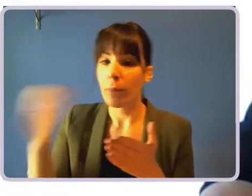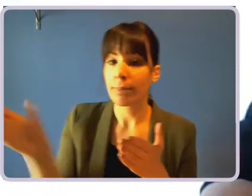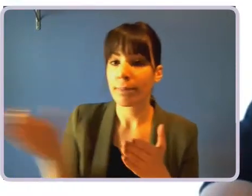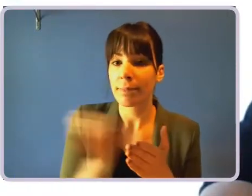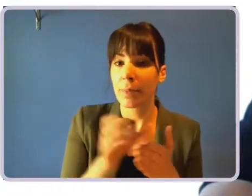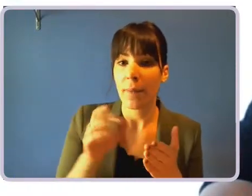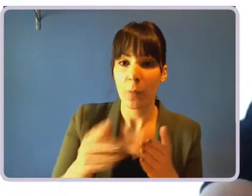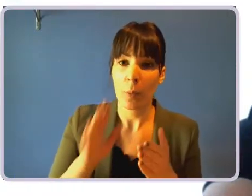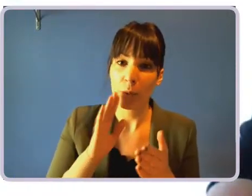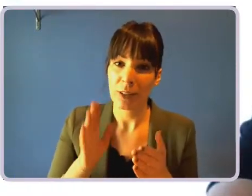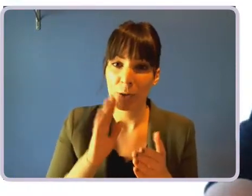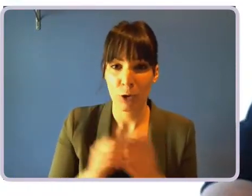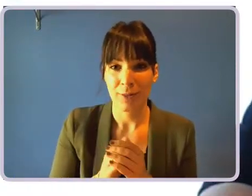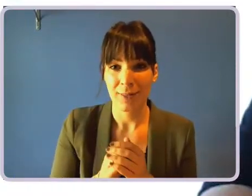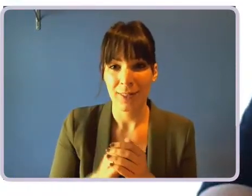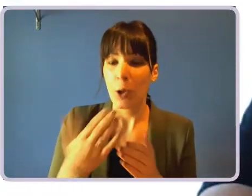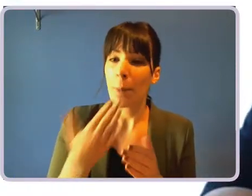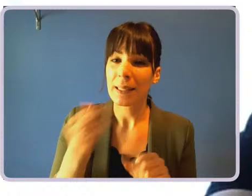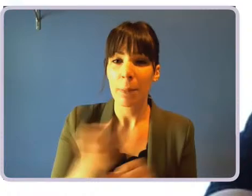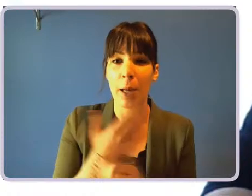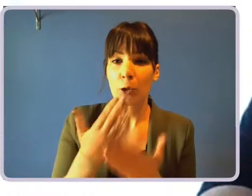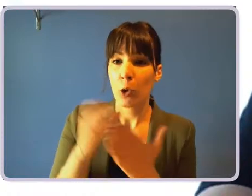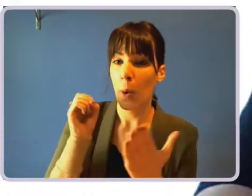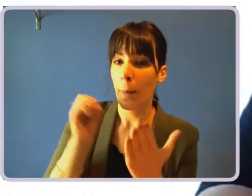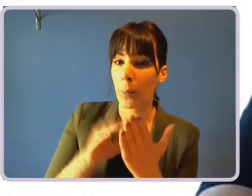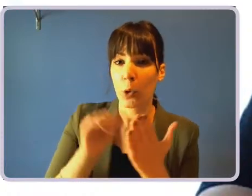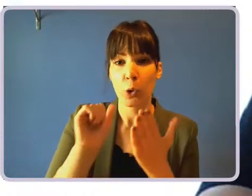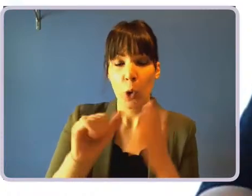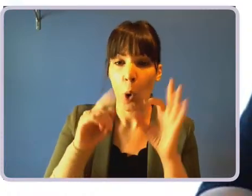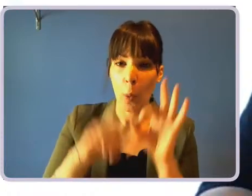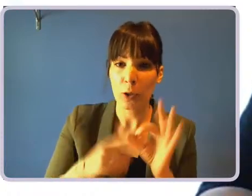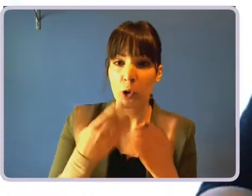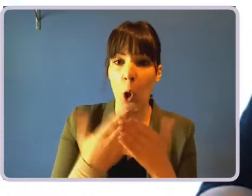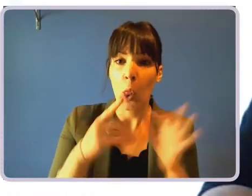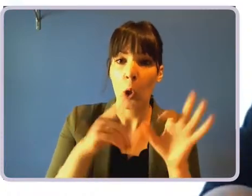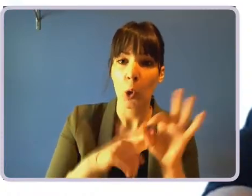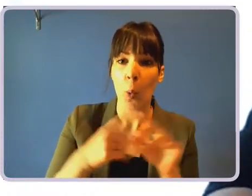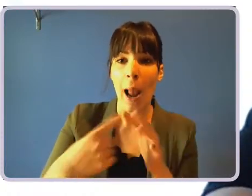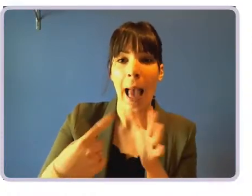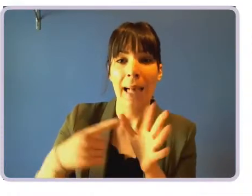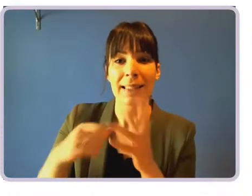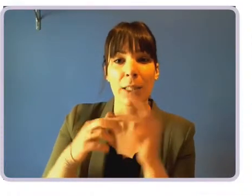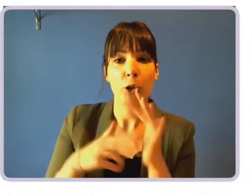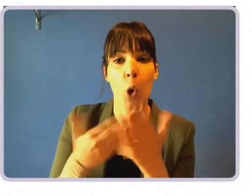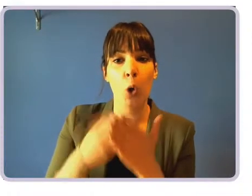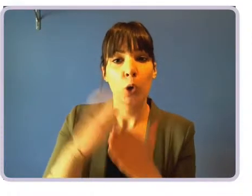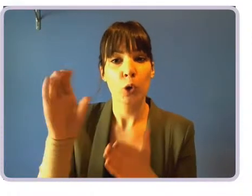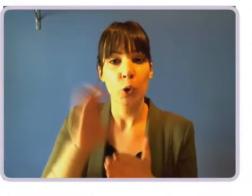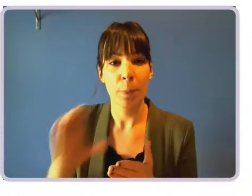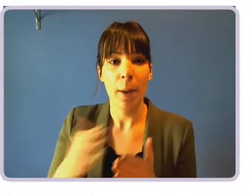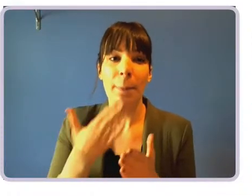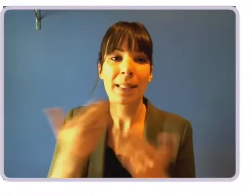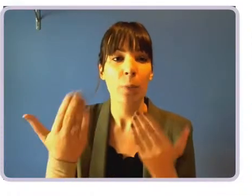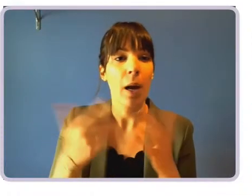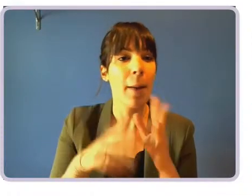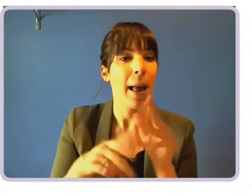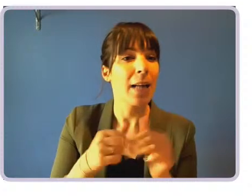questions coming in the Q&A section of Zoom. Please welcome Angela Cook.